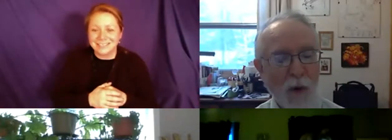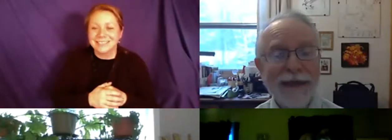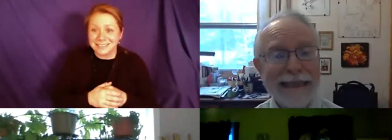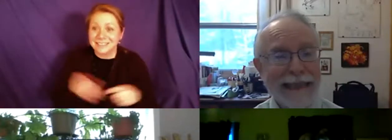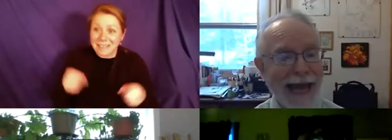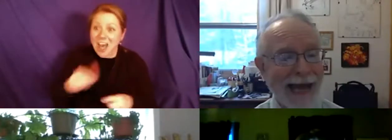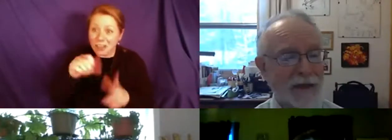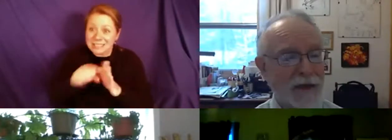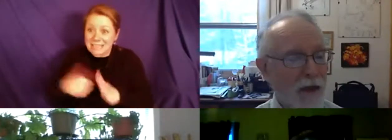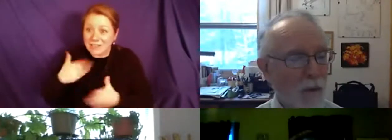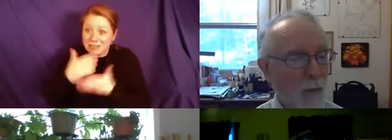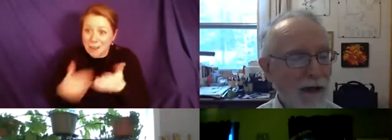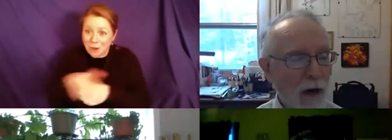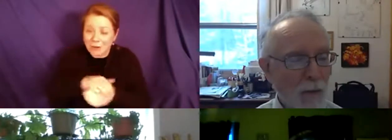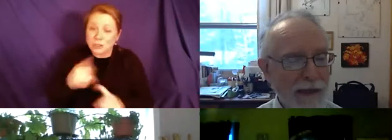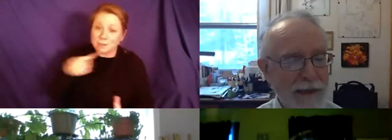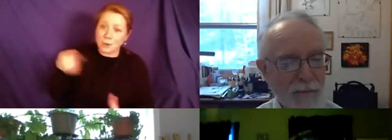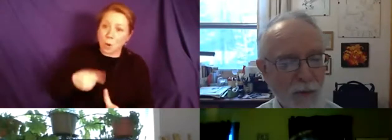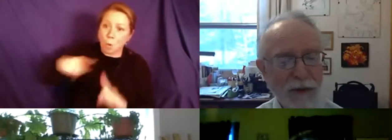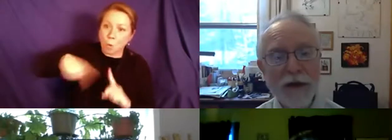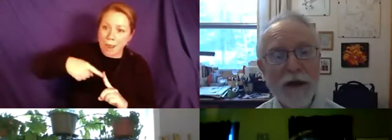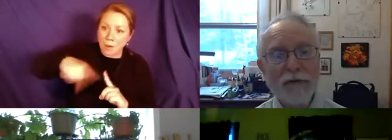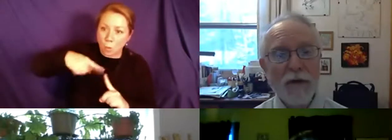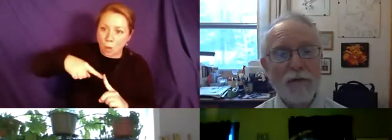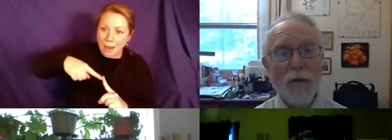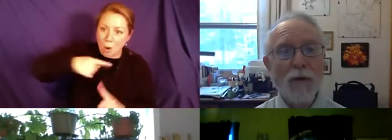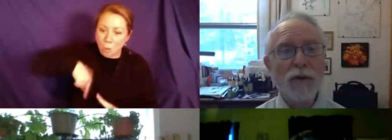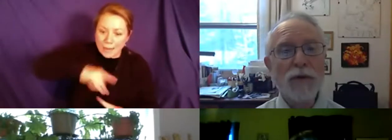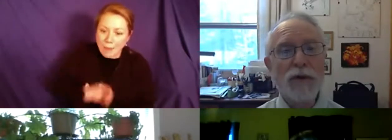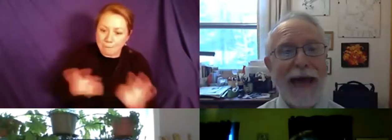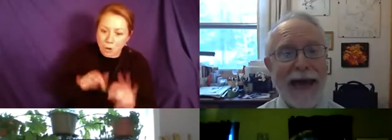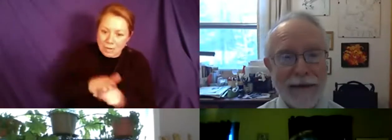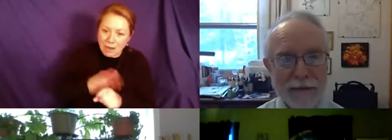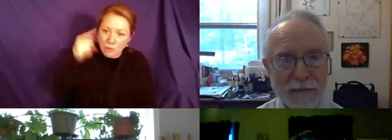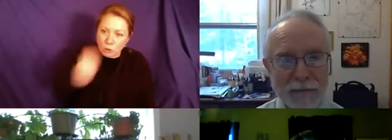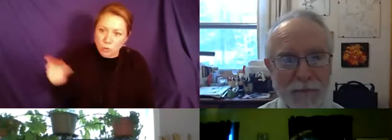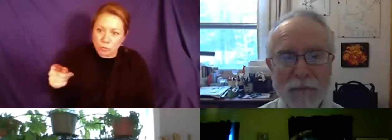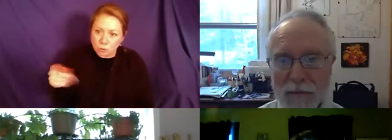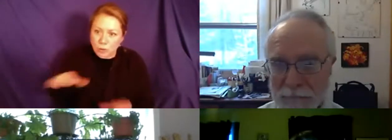She pointedly asks, when are we important enough for you to act?